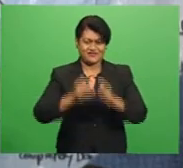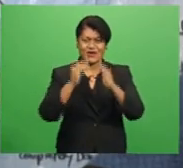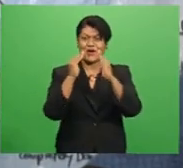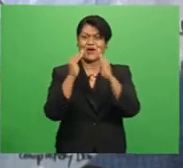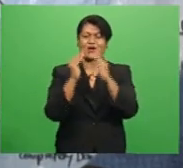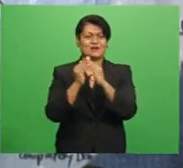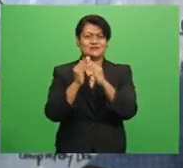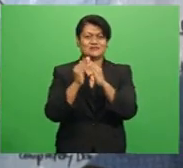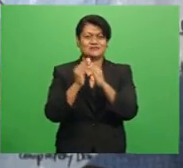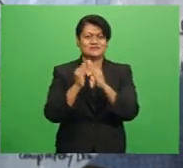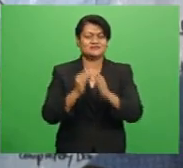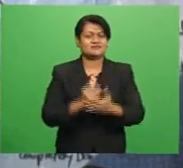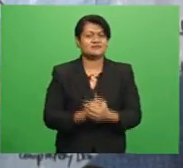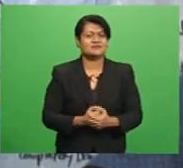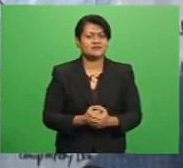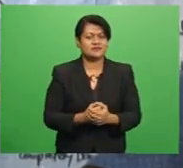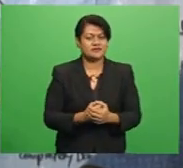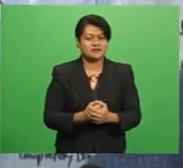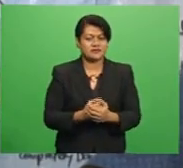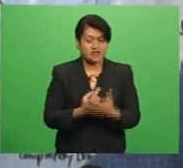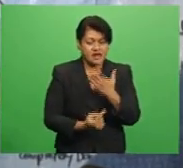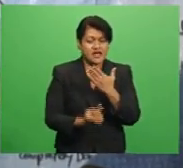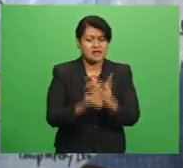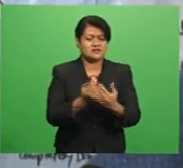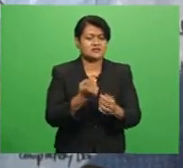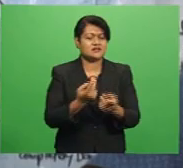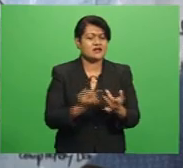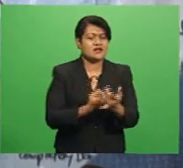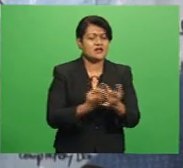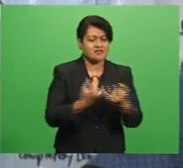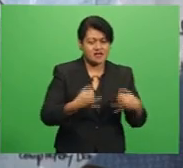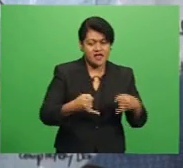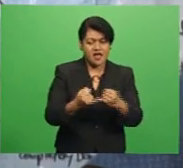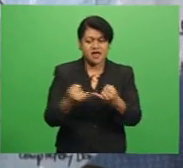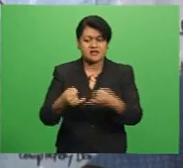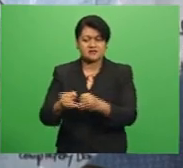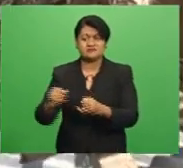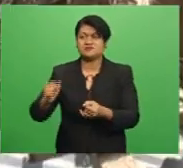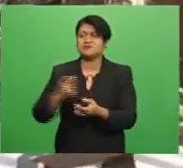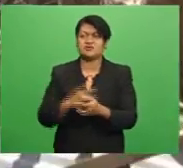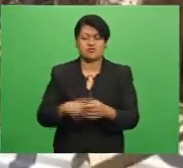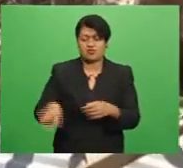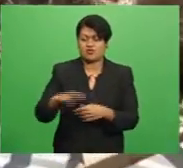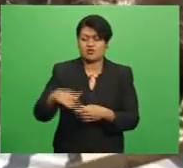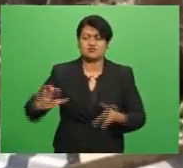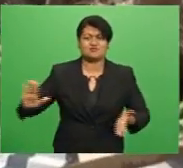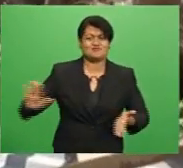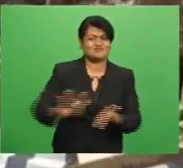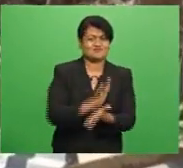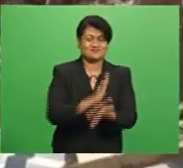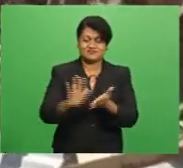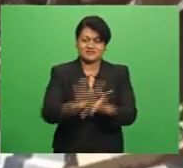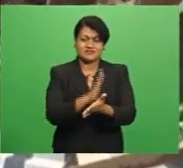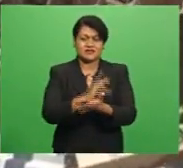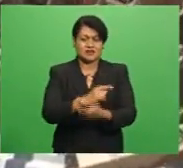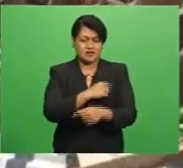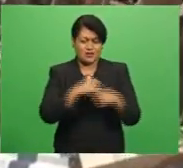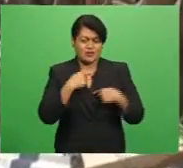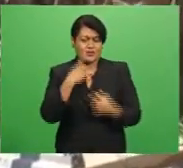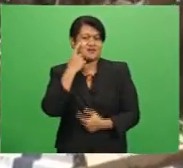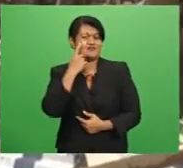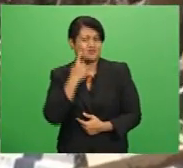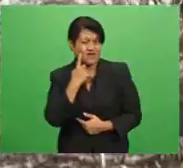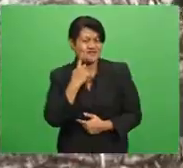to happen in other islands as well. Those who are badly affected, we are expecting to send groups out